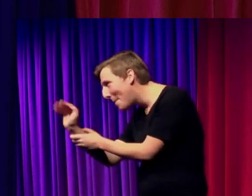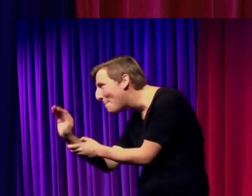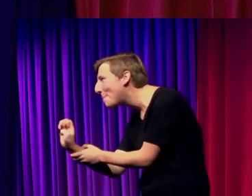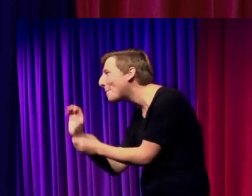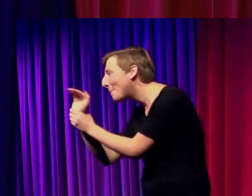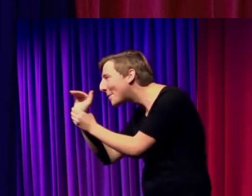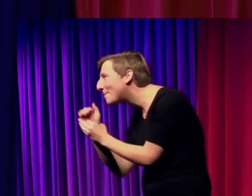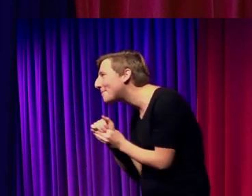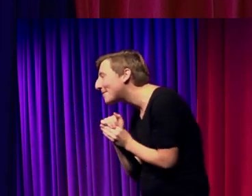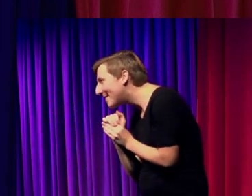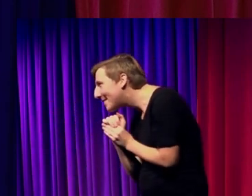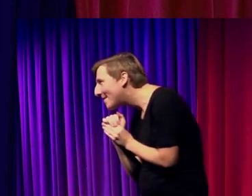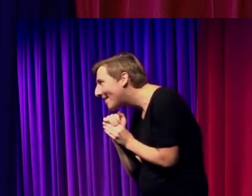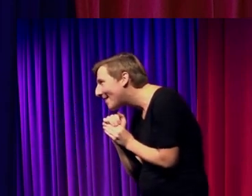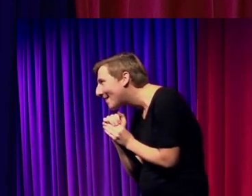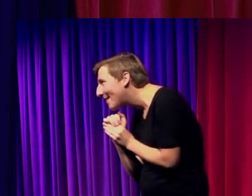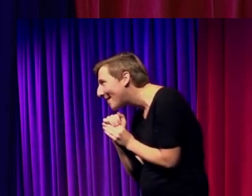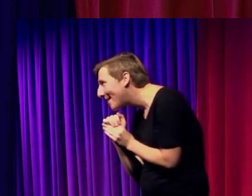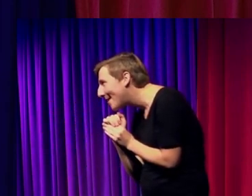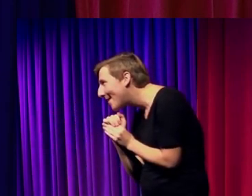Babe.